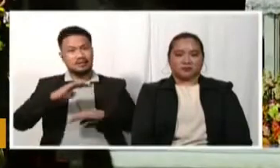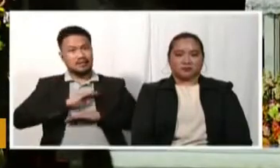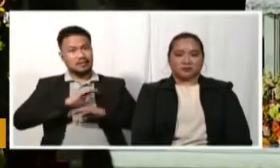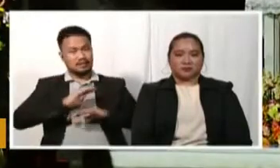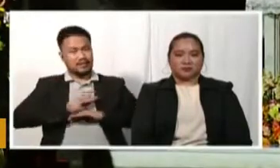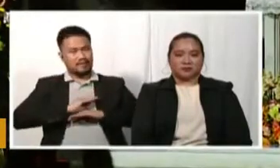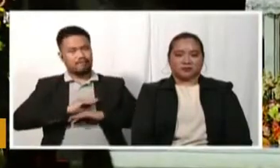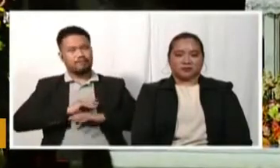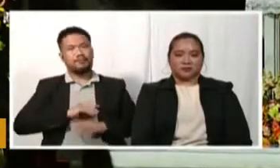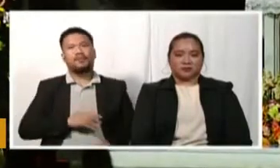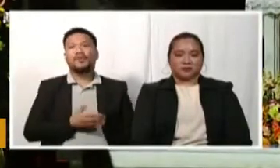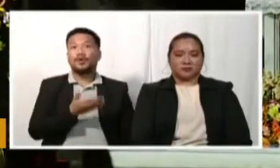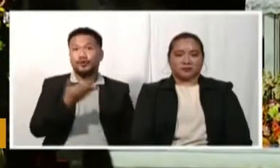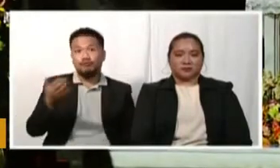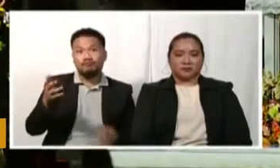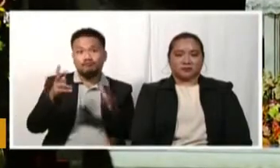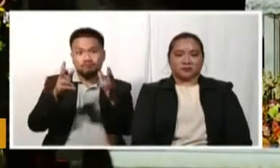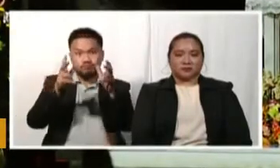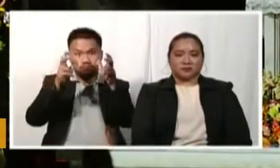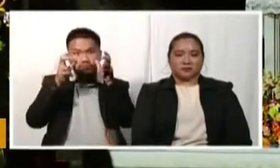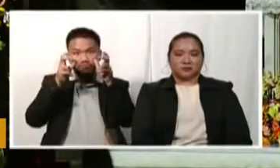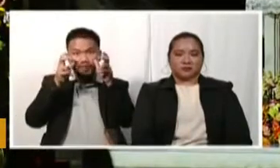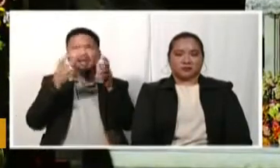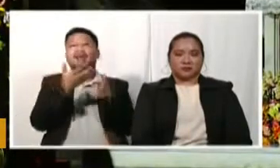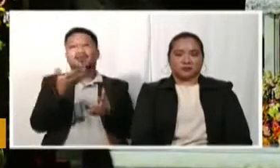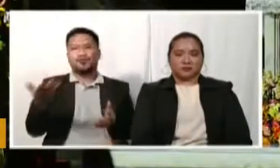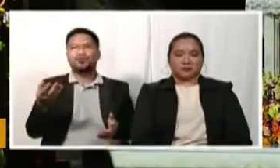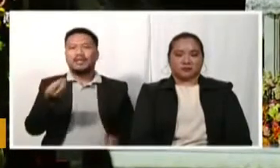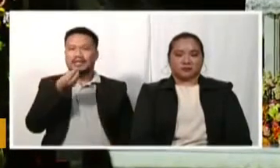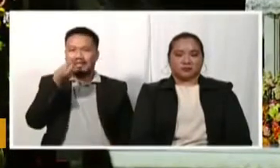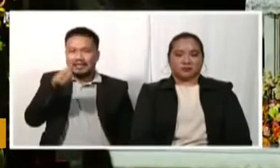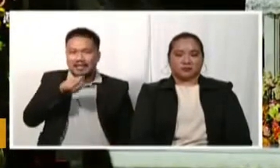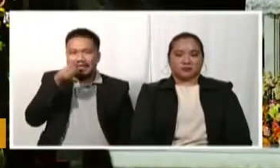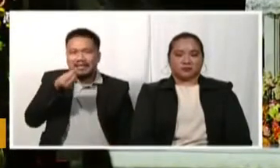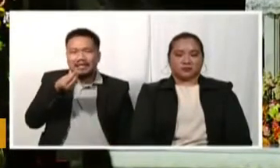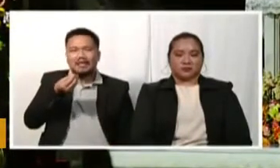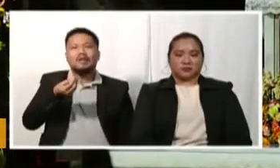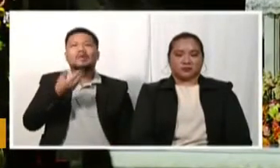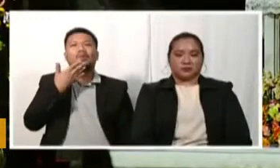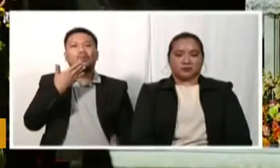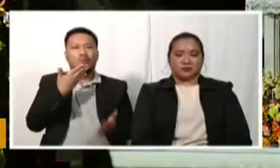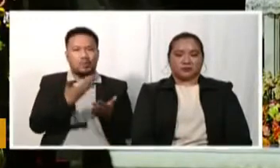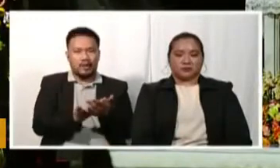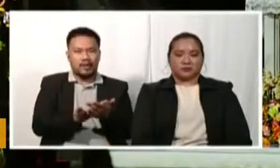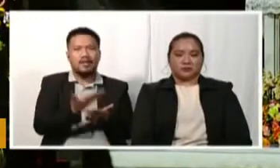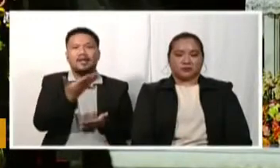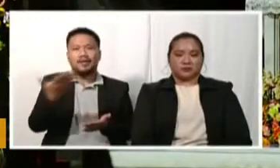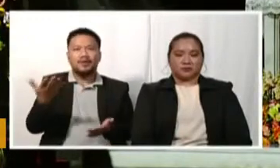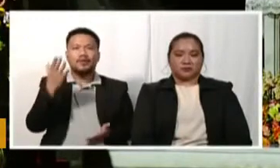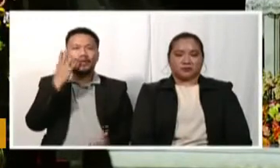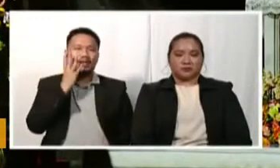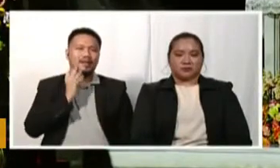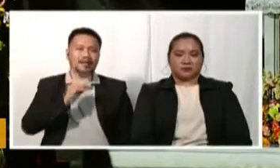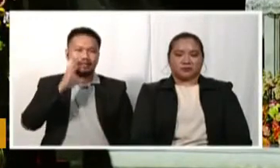Heed me, and you shall eat well. You shall delight in rich